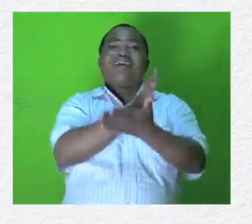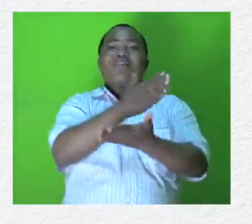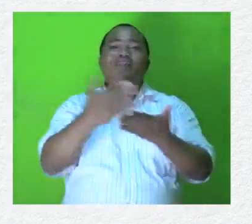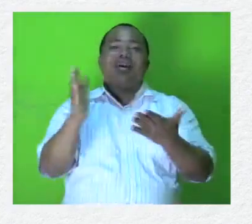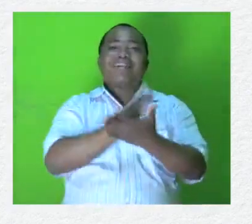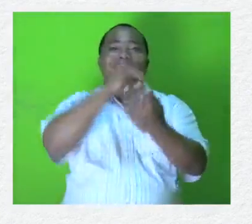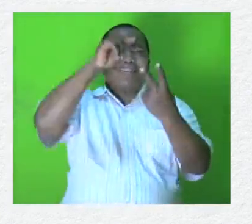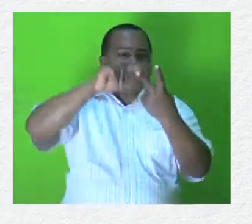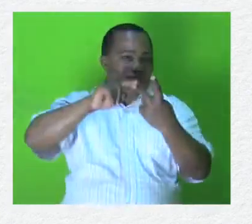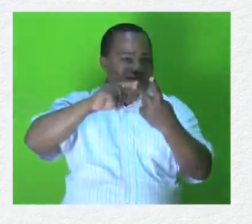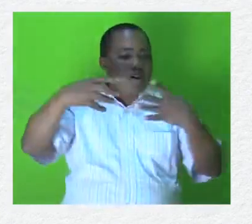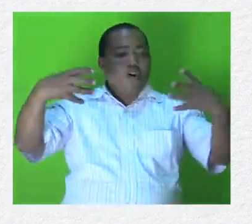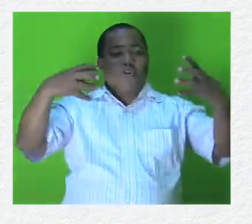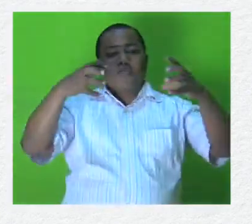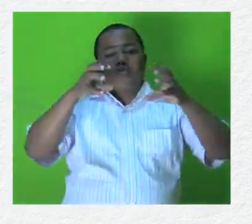two groups.